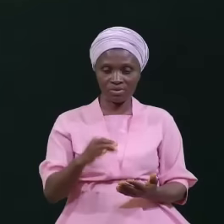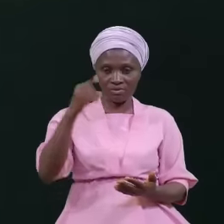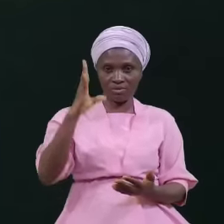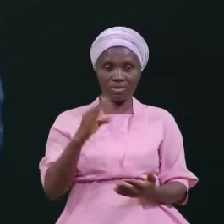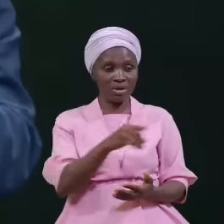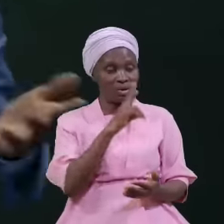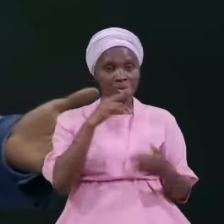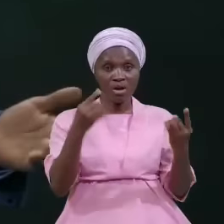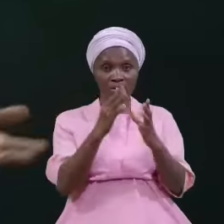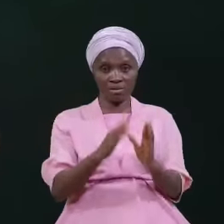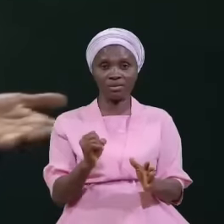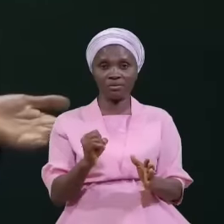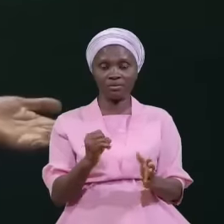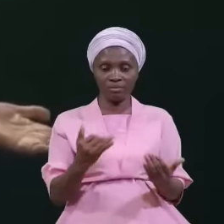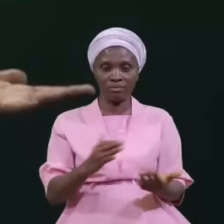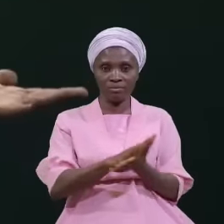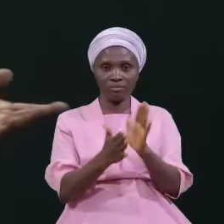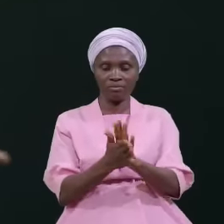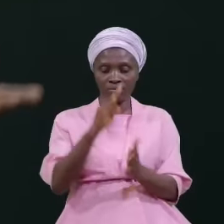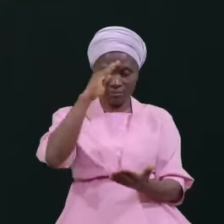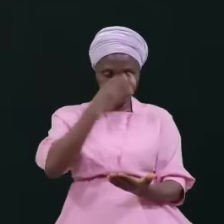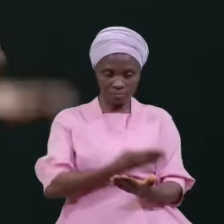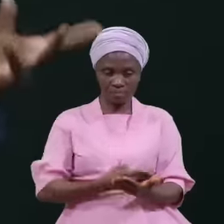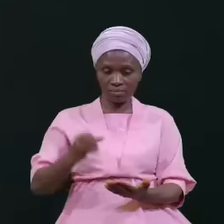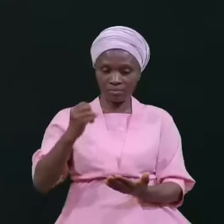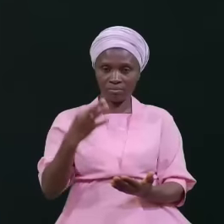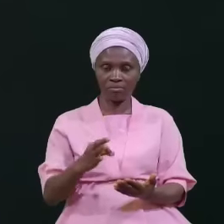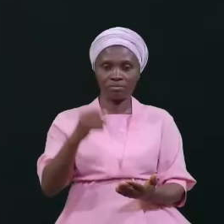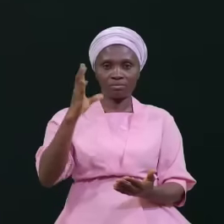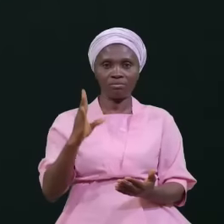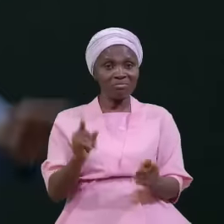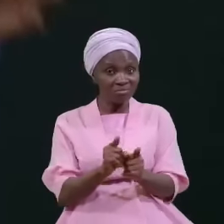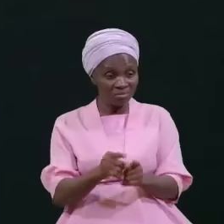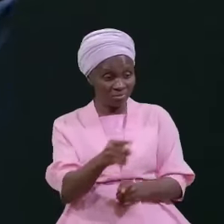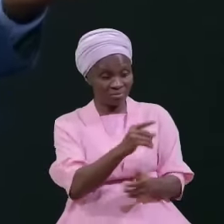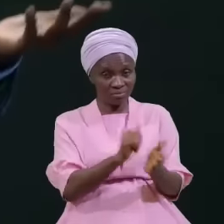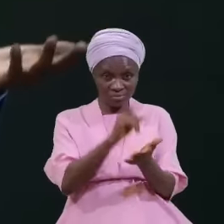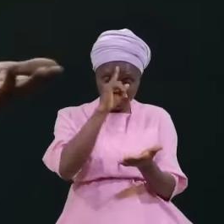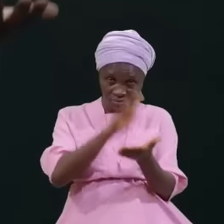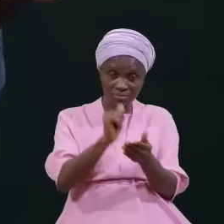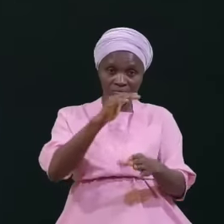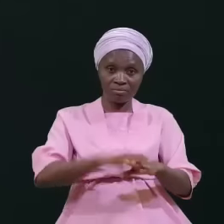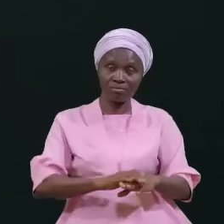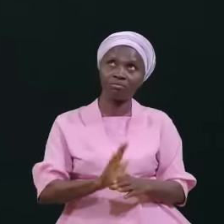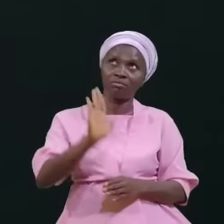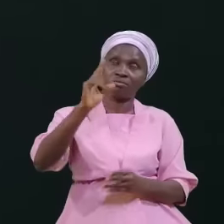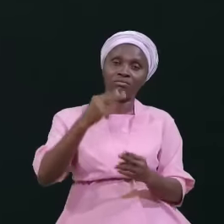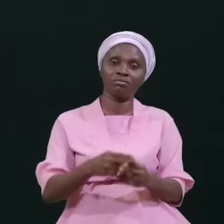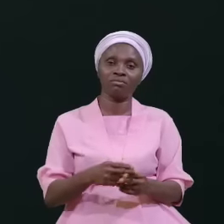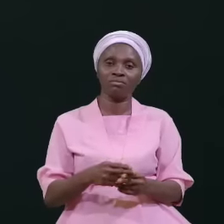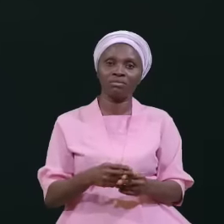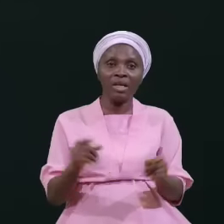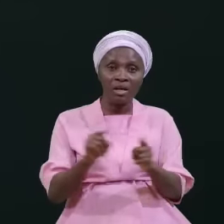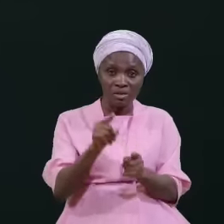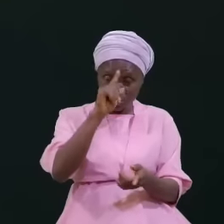the sons of God. Even them that believe on his name. And also believe on his name